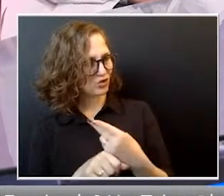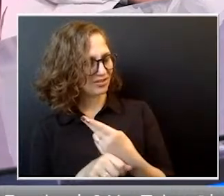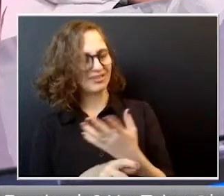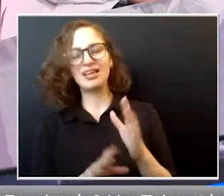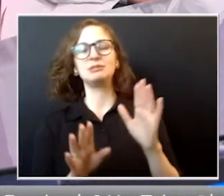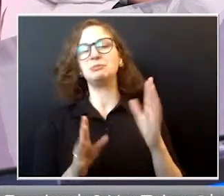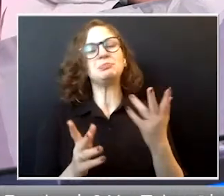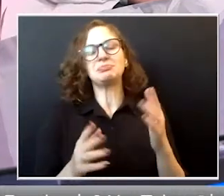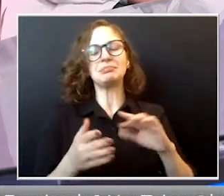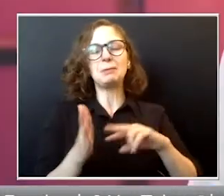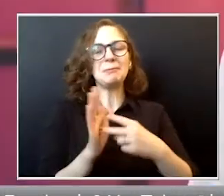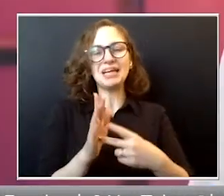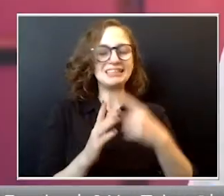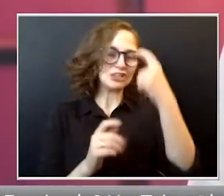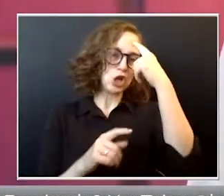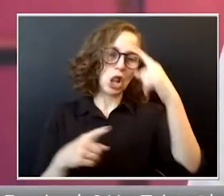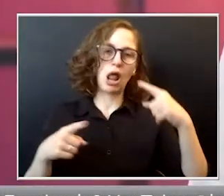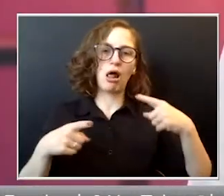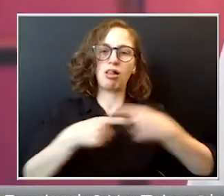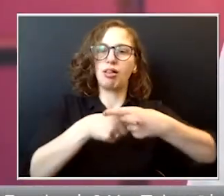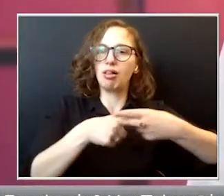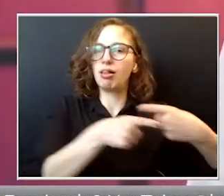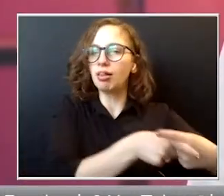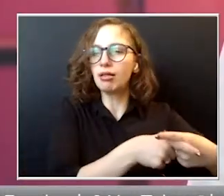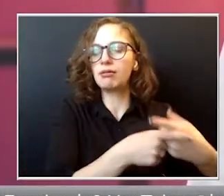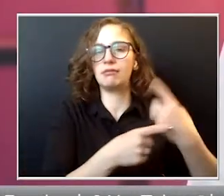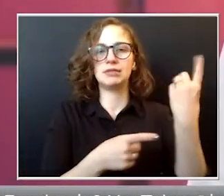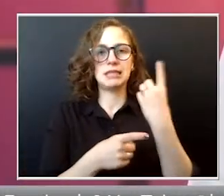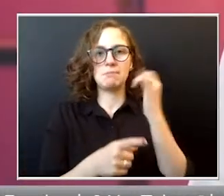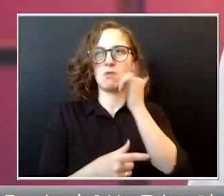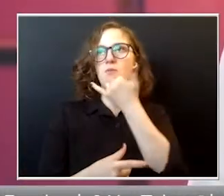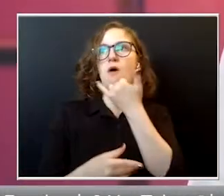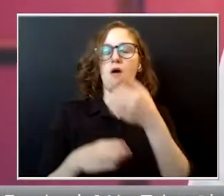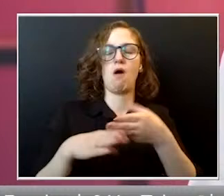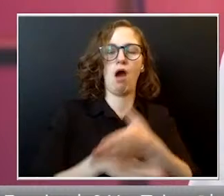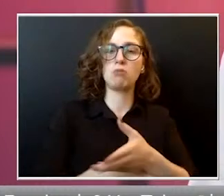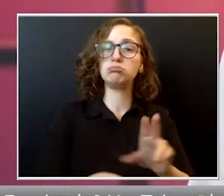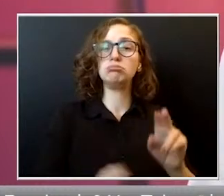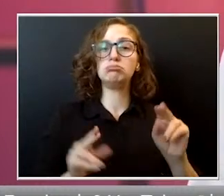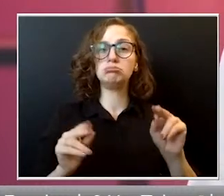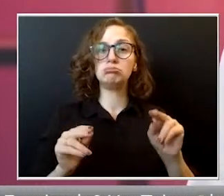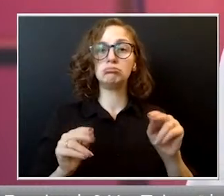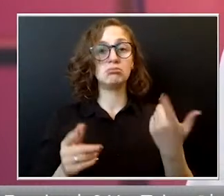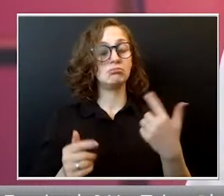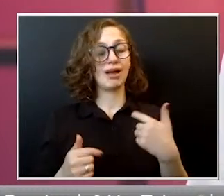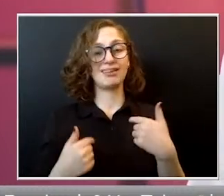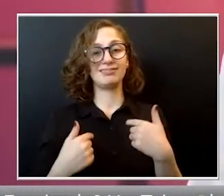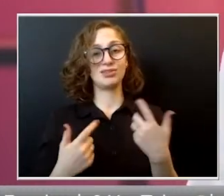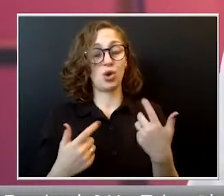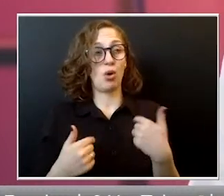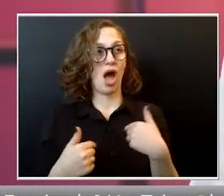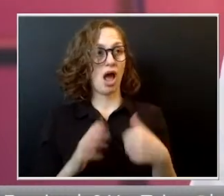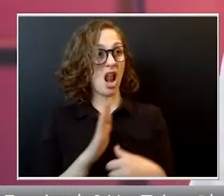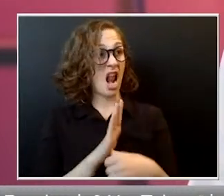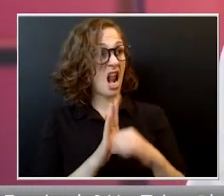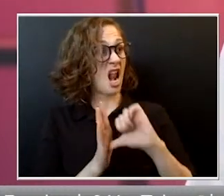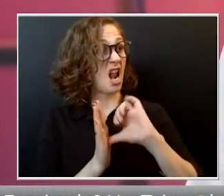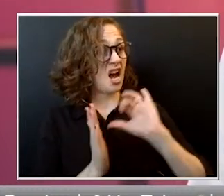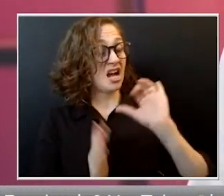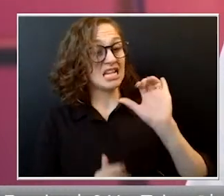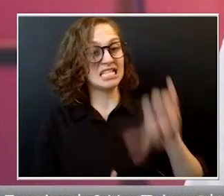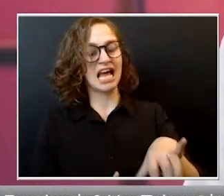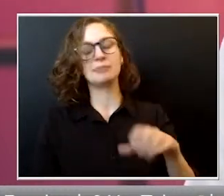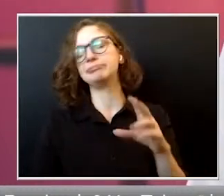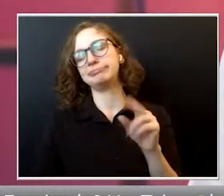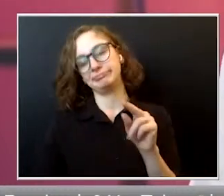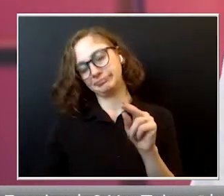off for a short period of time. But I don't try to overemphasize that part, because anyone that is told we have to